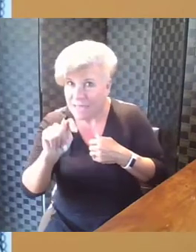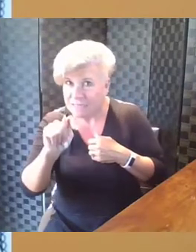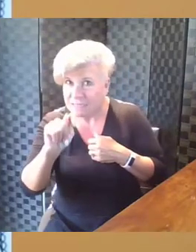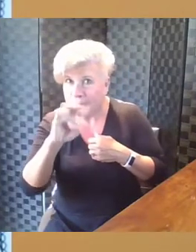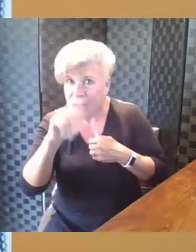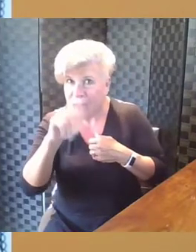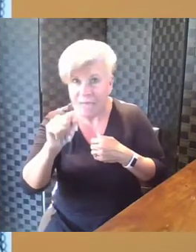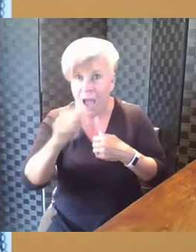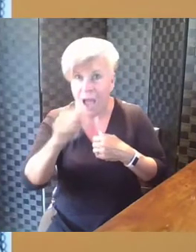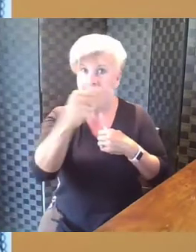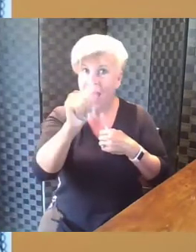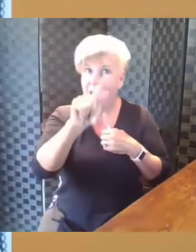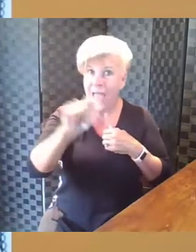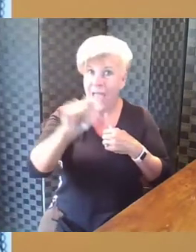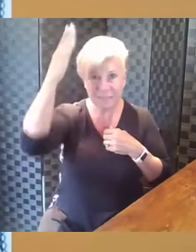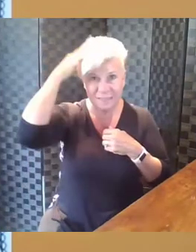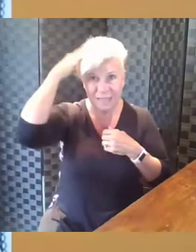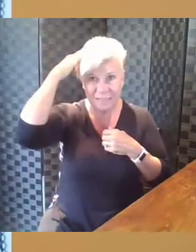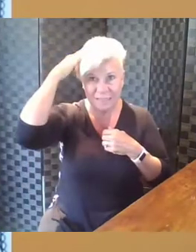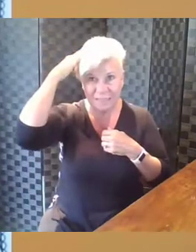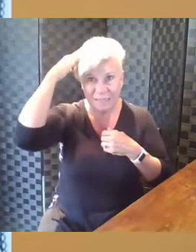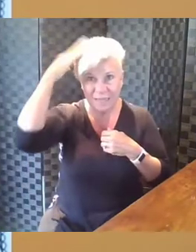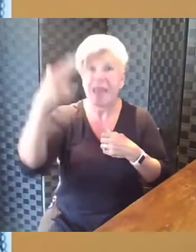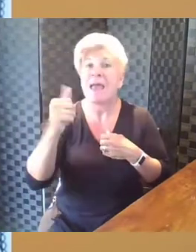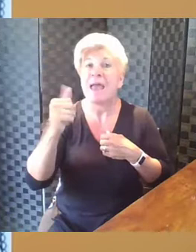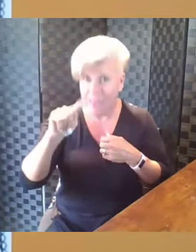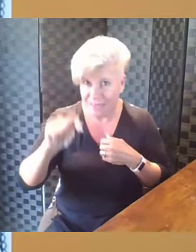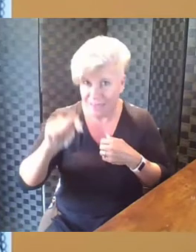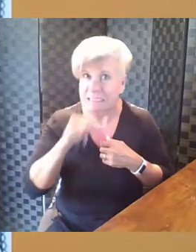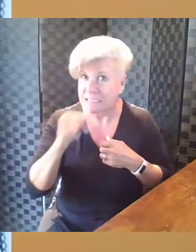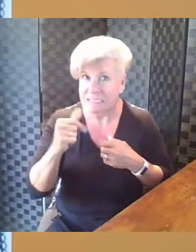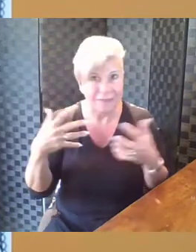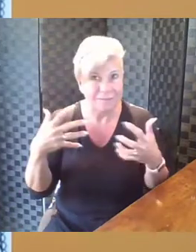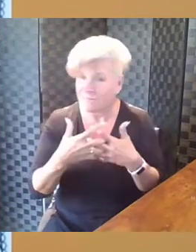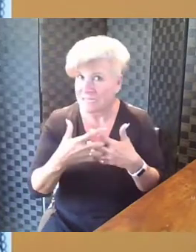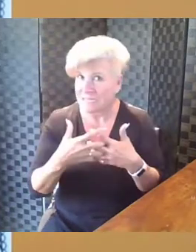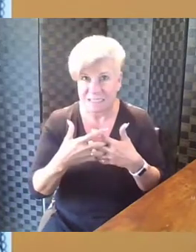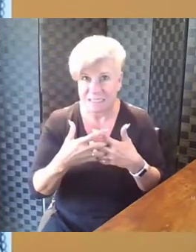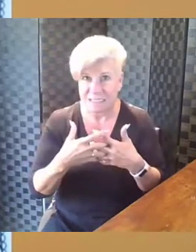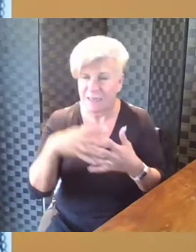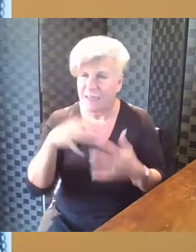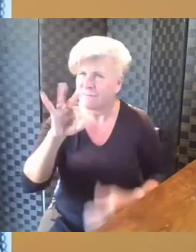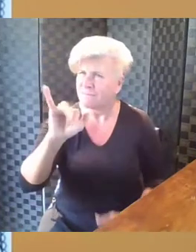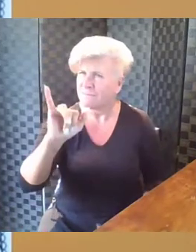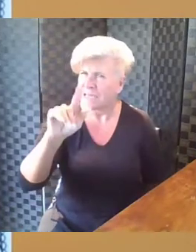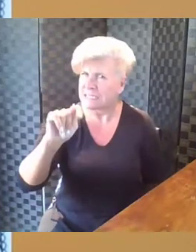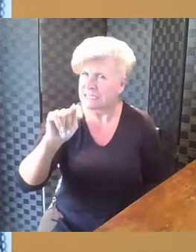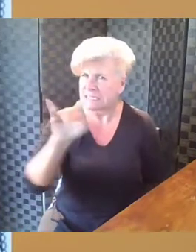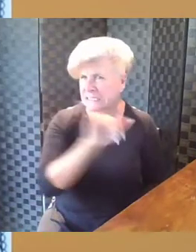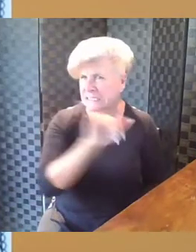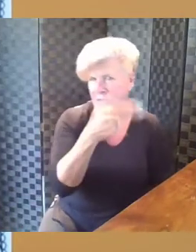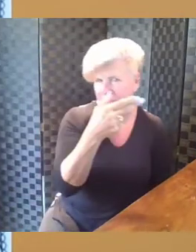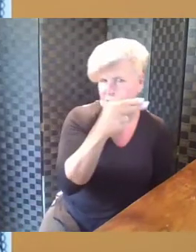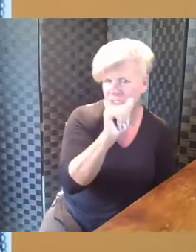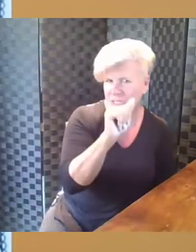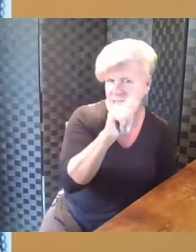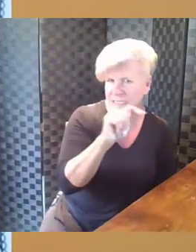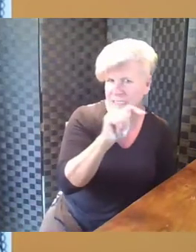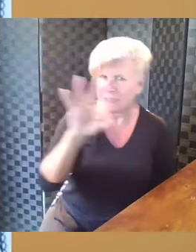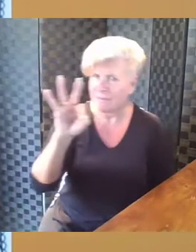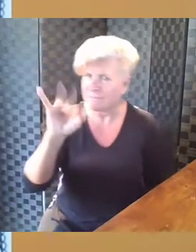mat, hat. He had a hat that did not fit. What about fit? Do you think fit rhymes